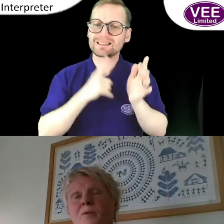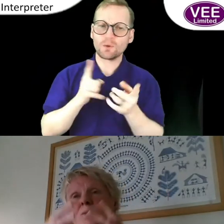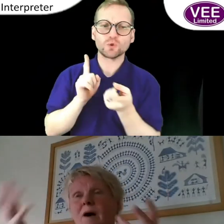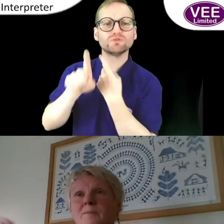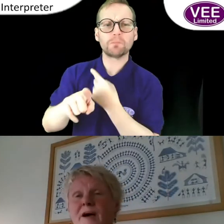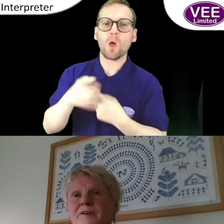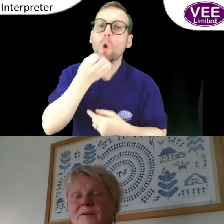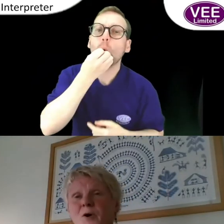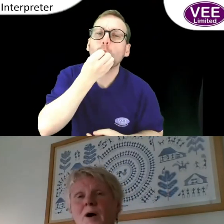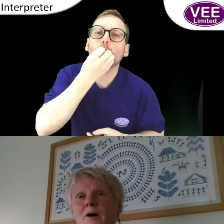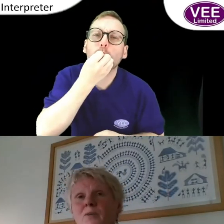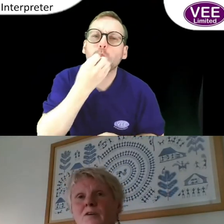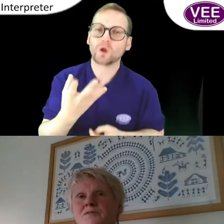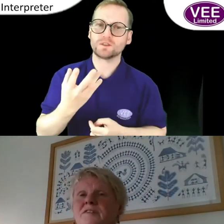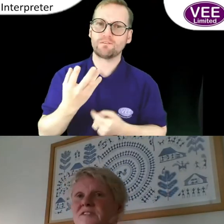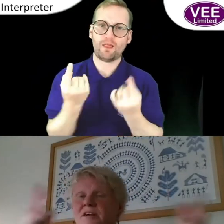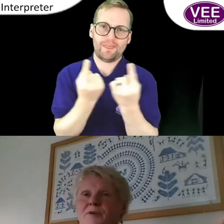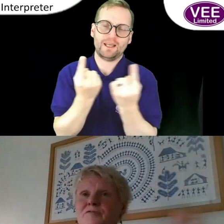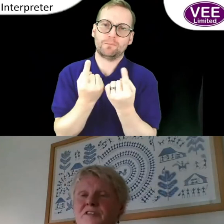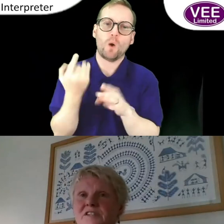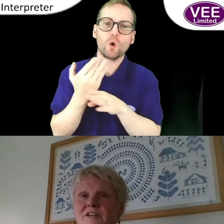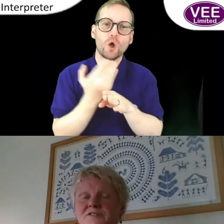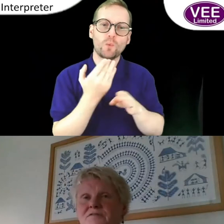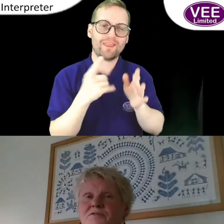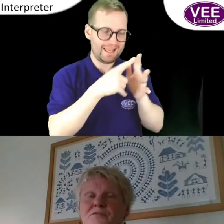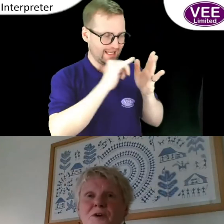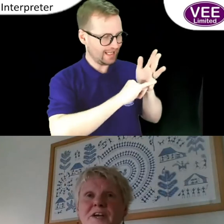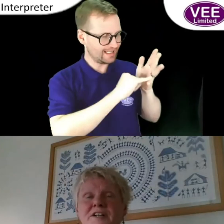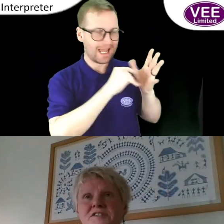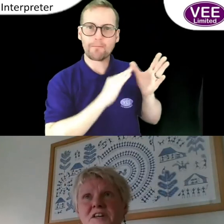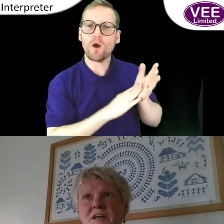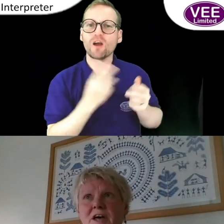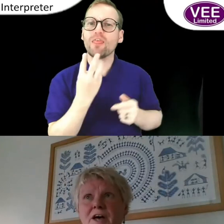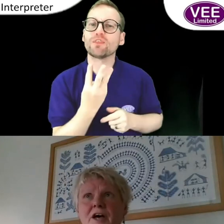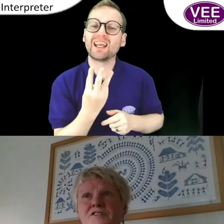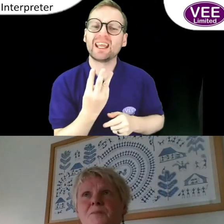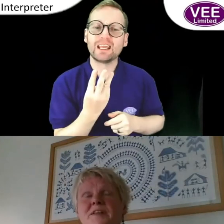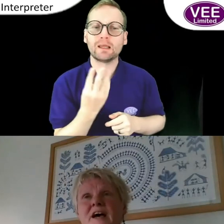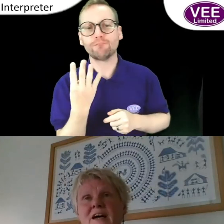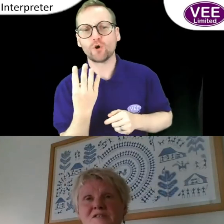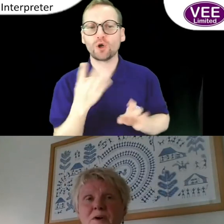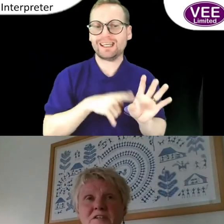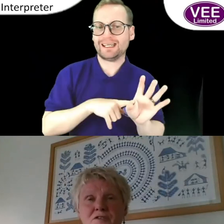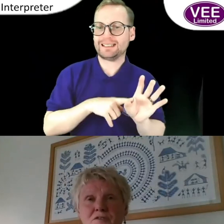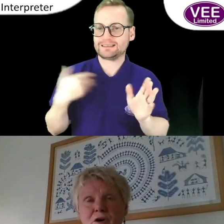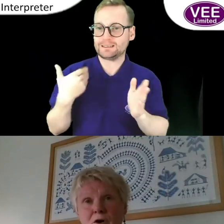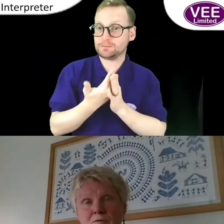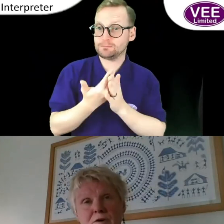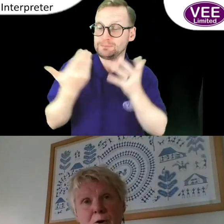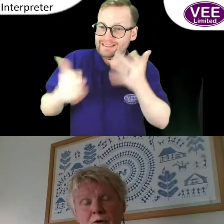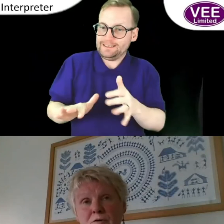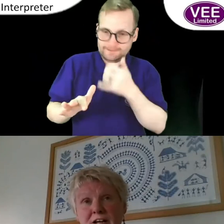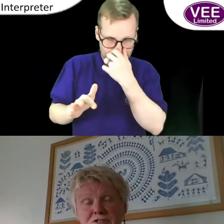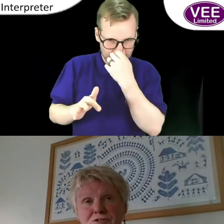thing about having worked with Issam over these last 3 or 4 years has been that aspect